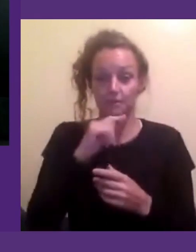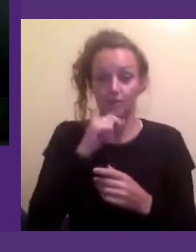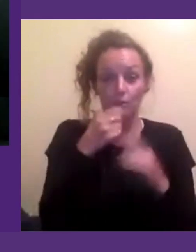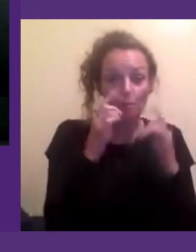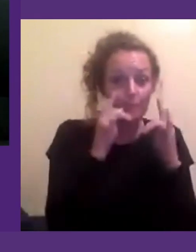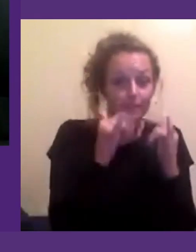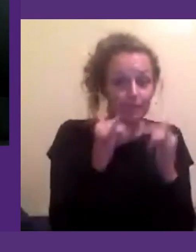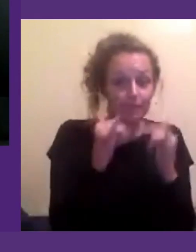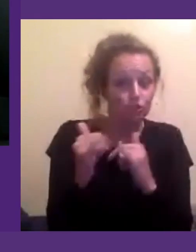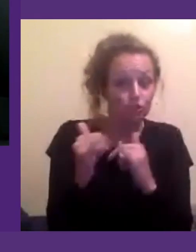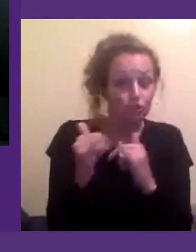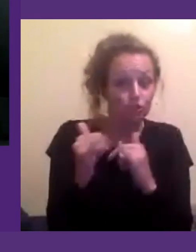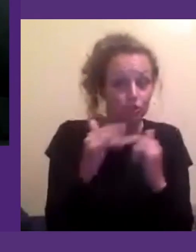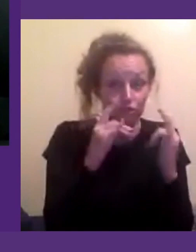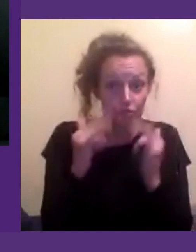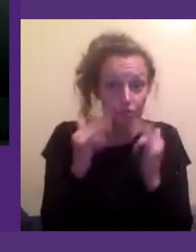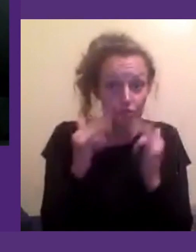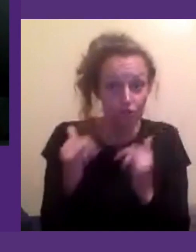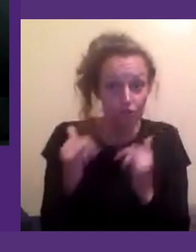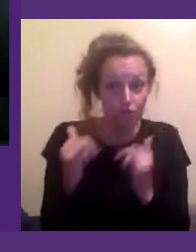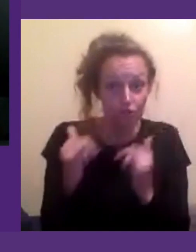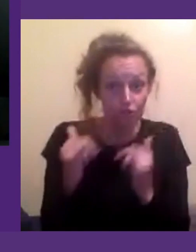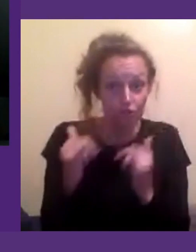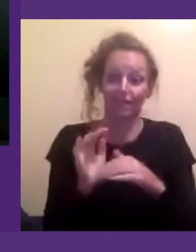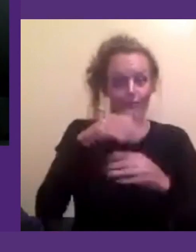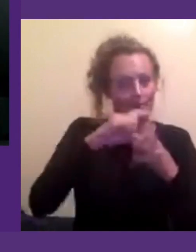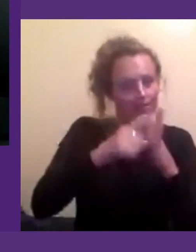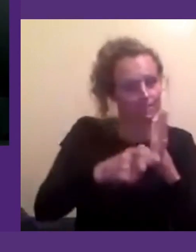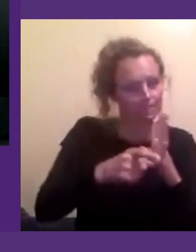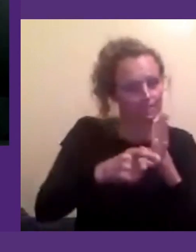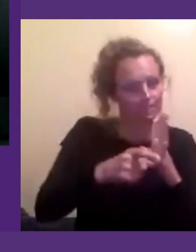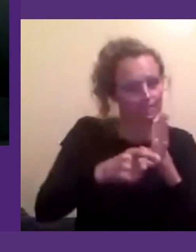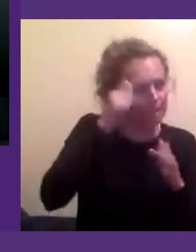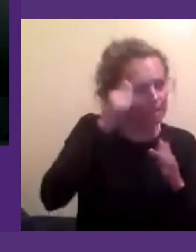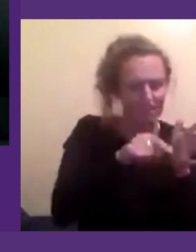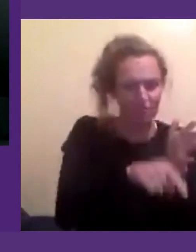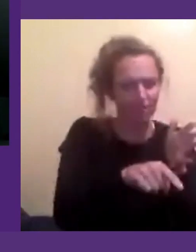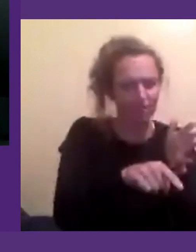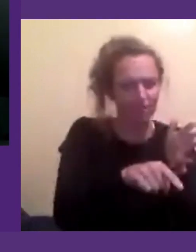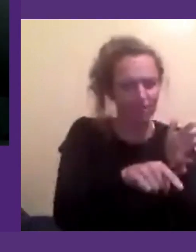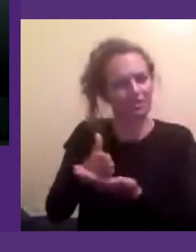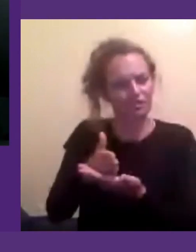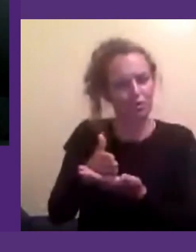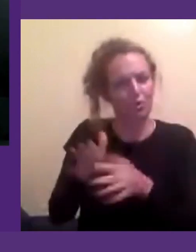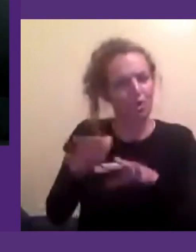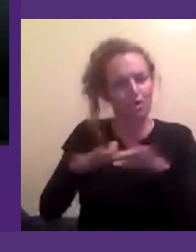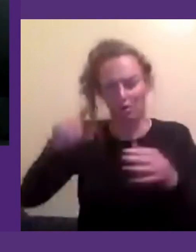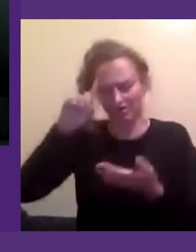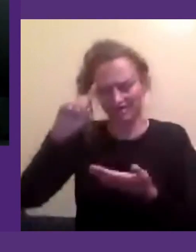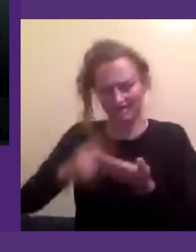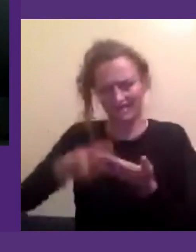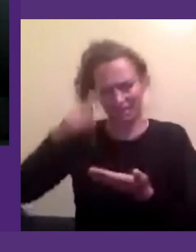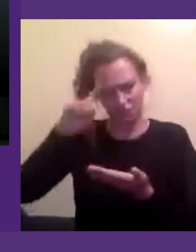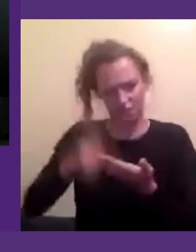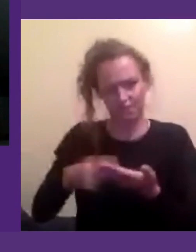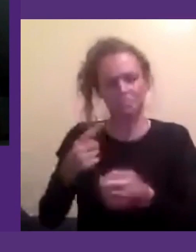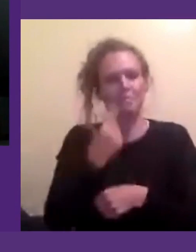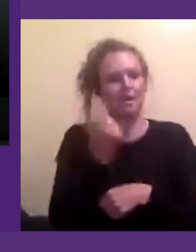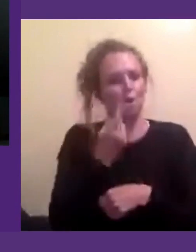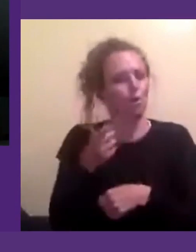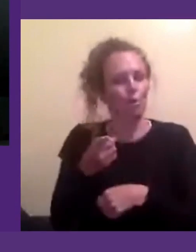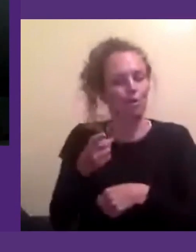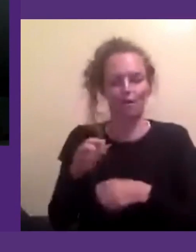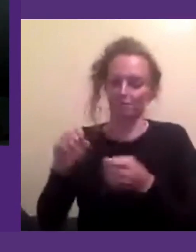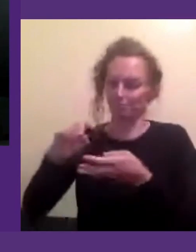the disabled experience are made by non-disabled people. And being disabled will be presented as a valid identity rather than something to be ashamed